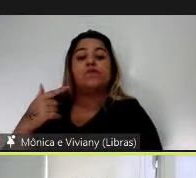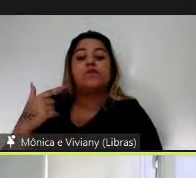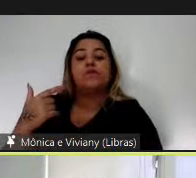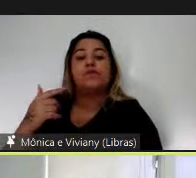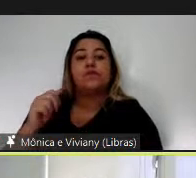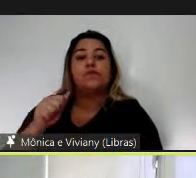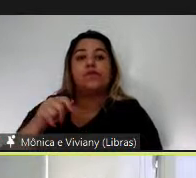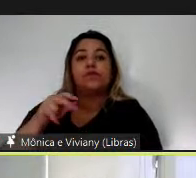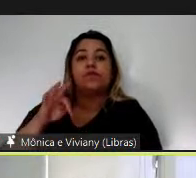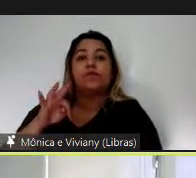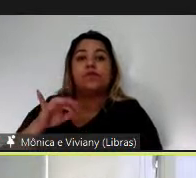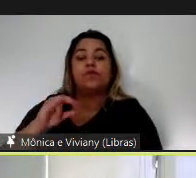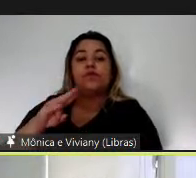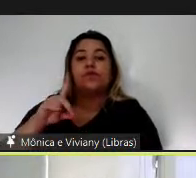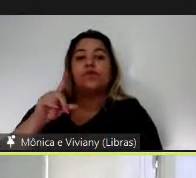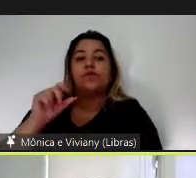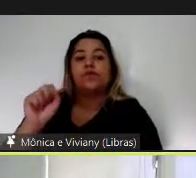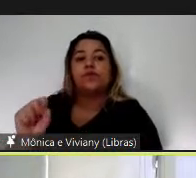include these